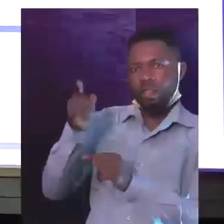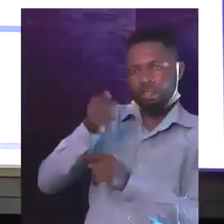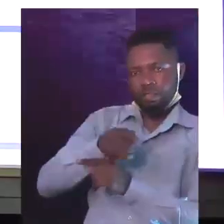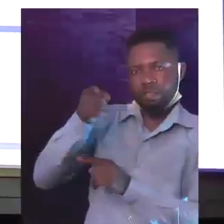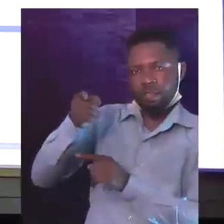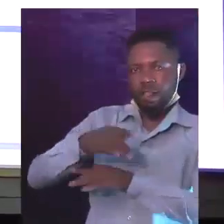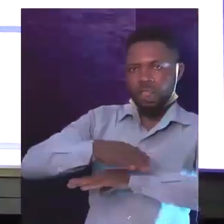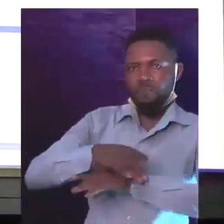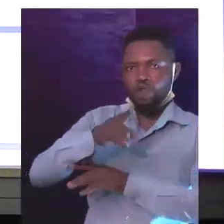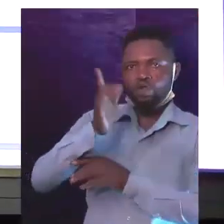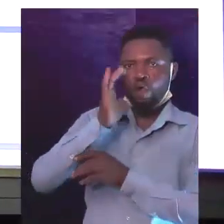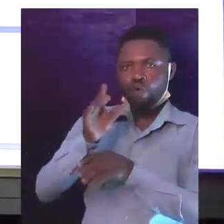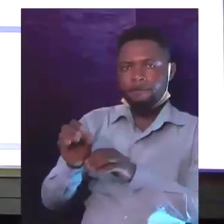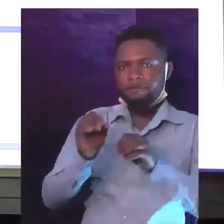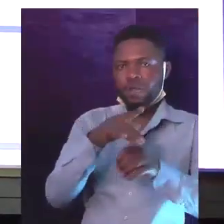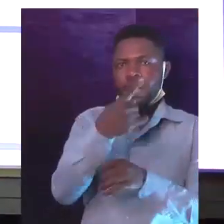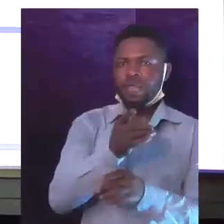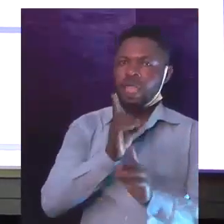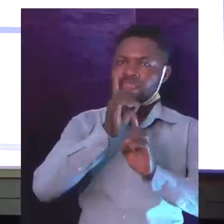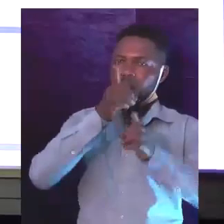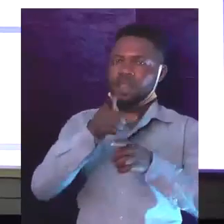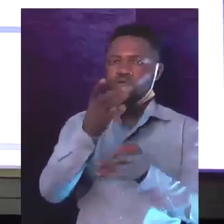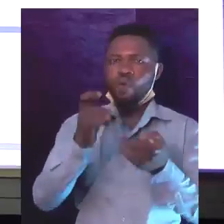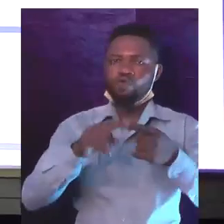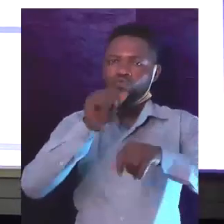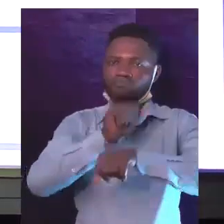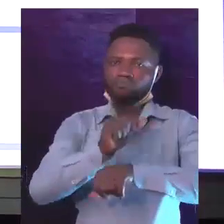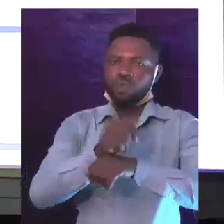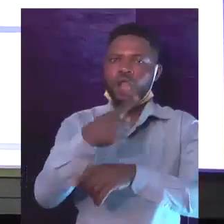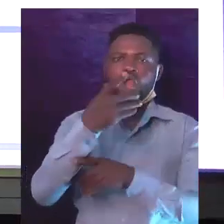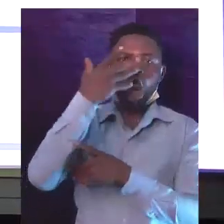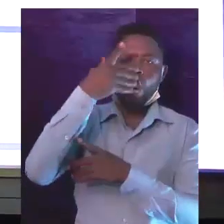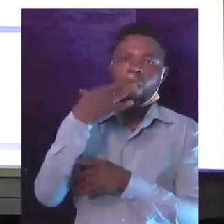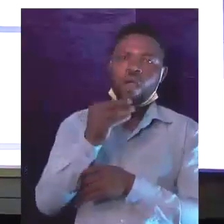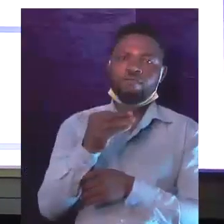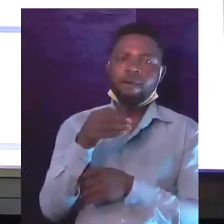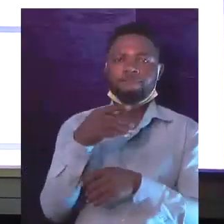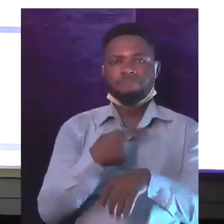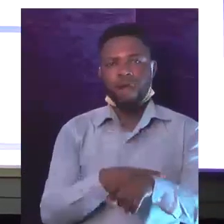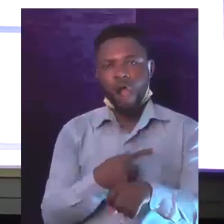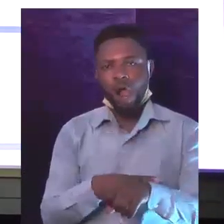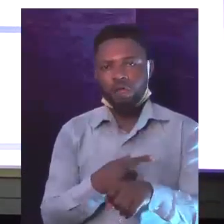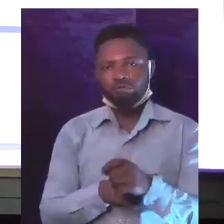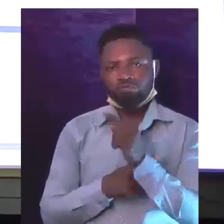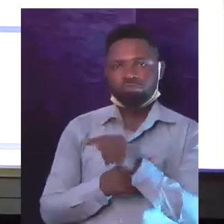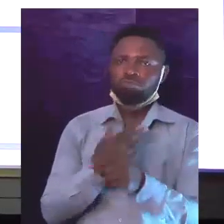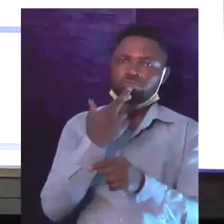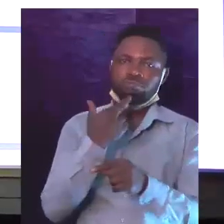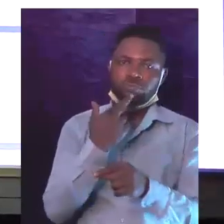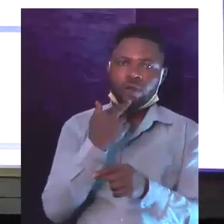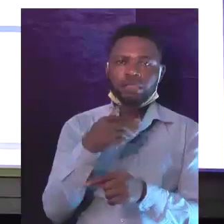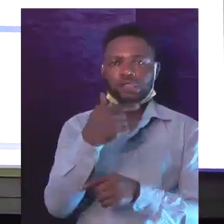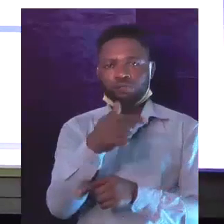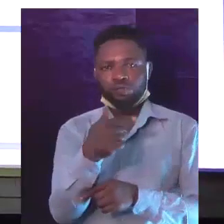Now, you're going to put the data you want to work with. That's the color of balls. And in this case, we're working with red,